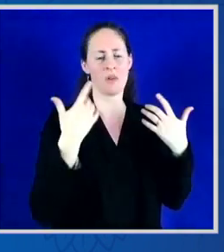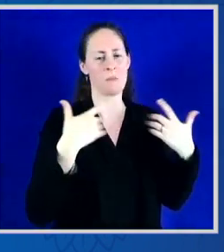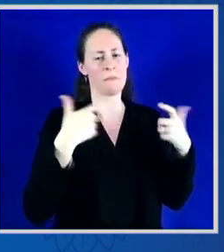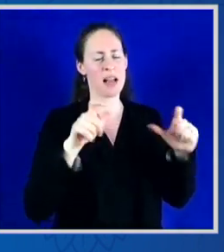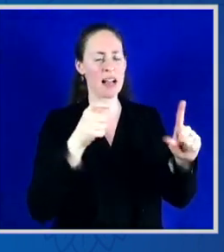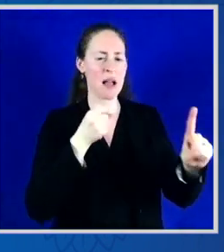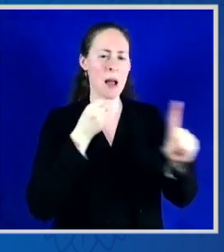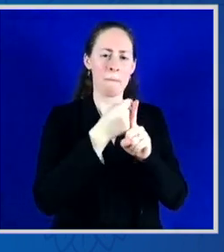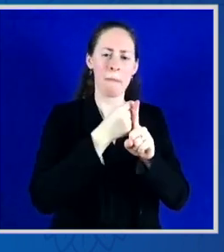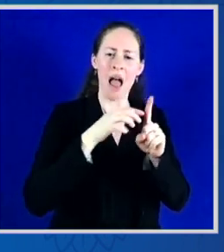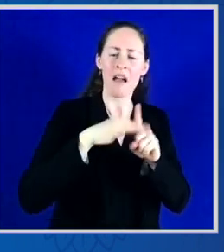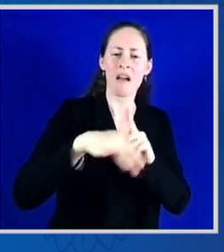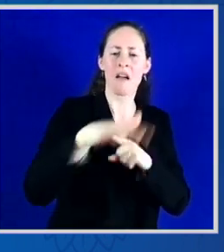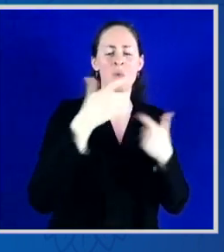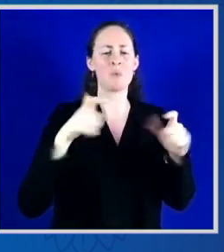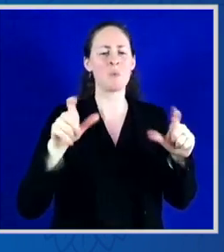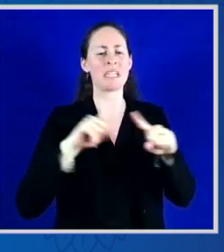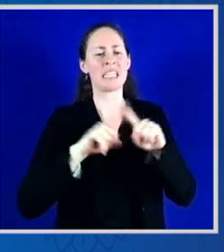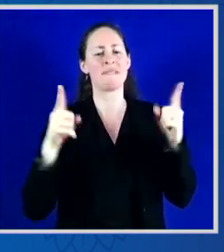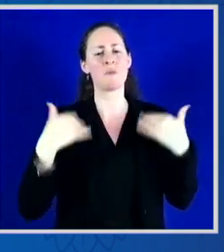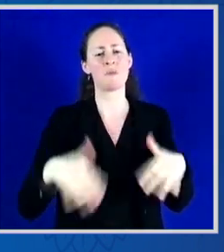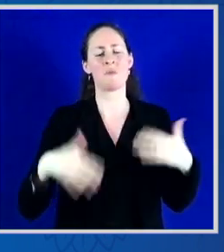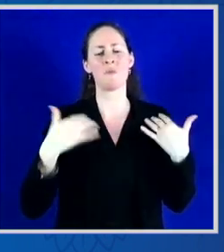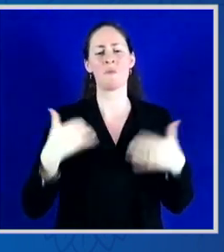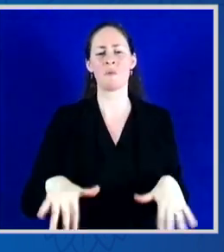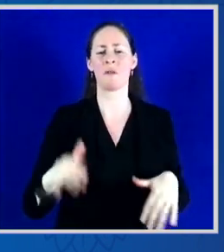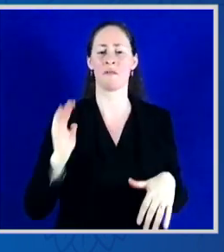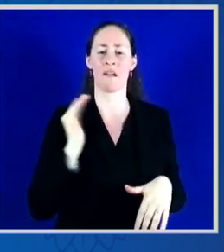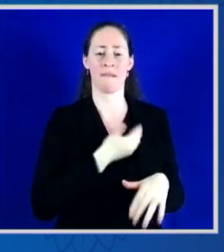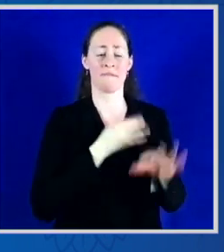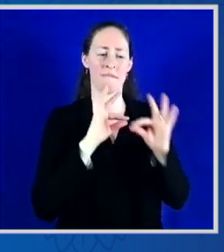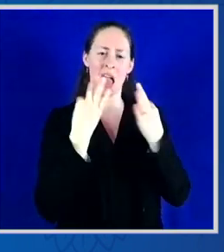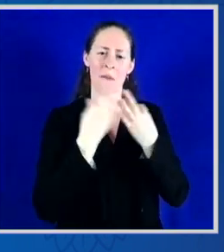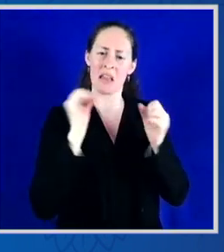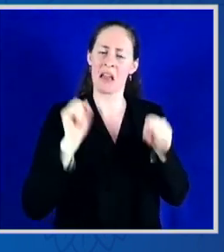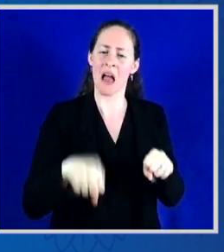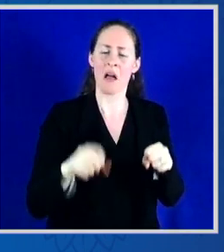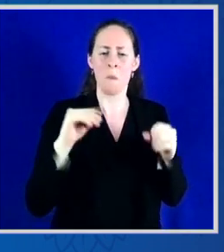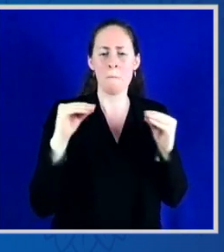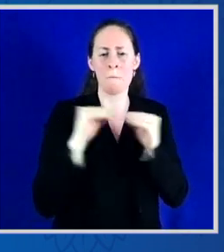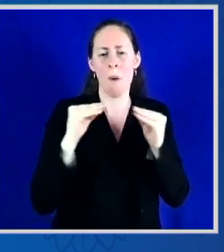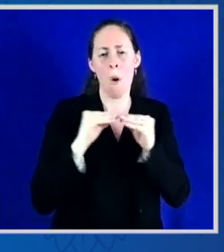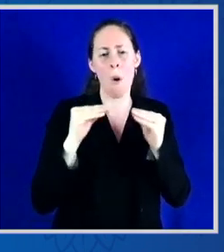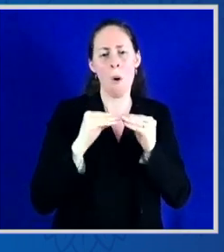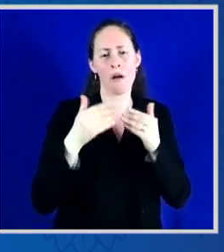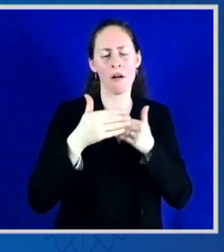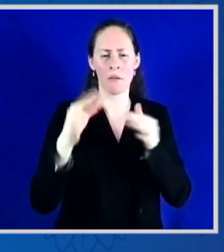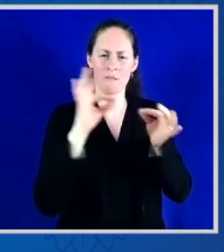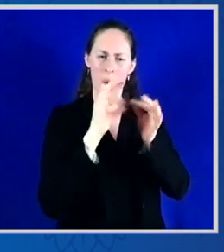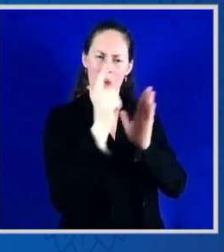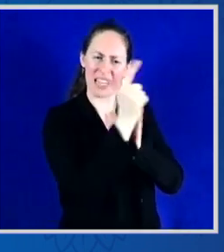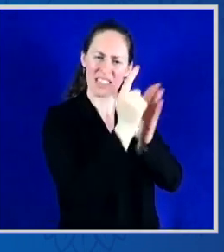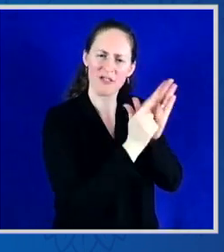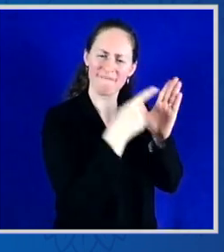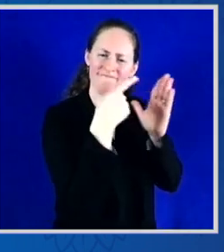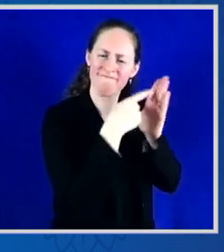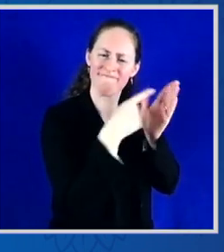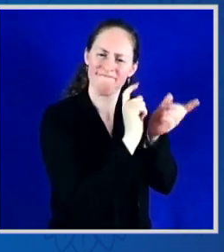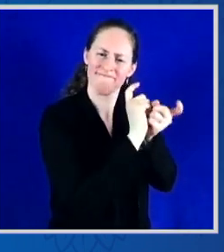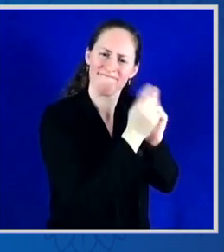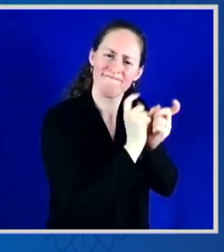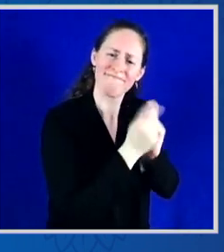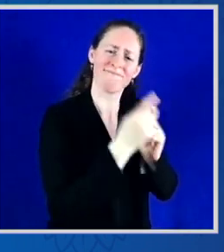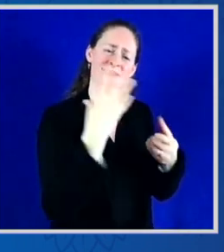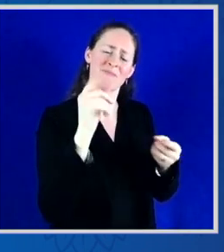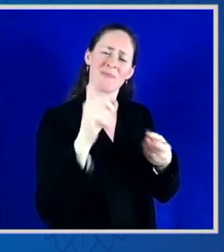family can be contributing to such important legislation and inclusion of all people in this